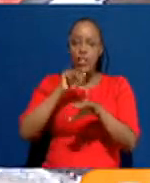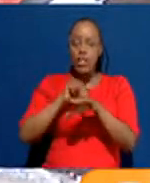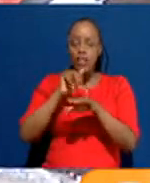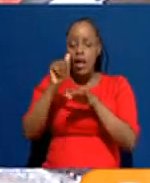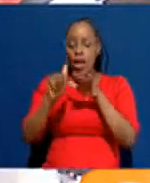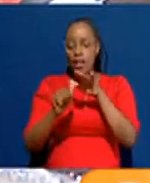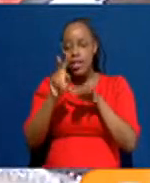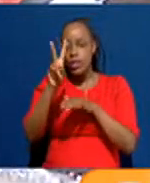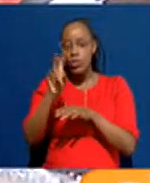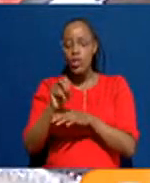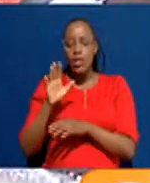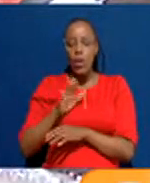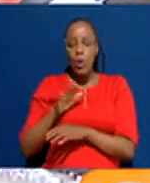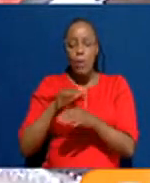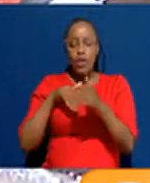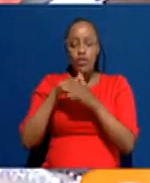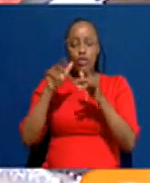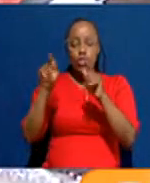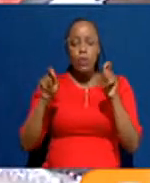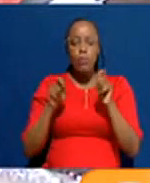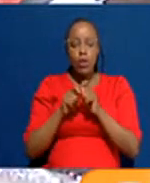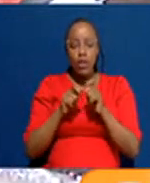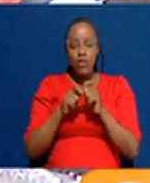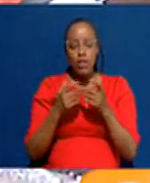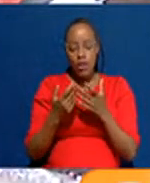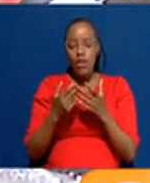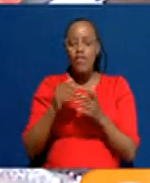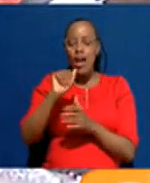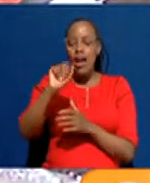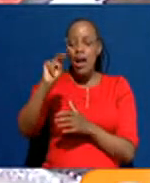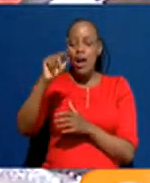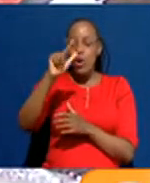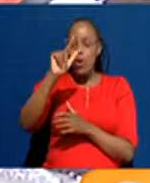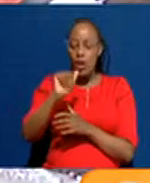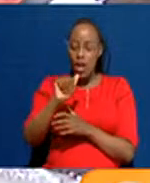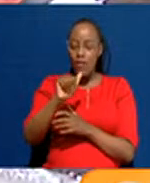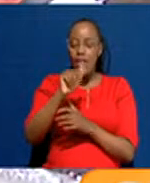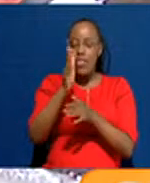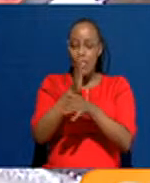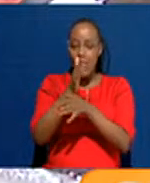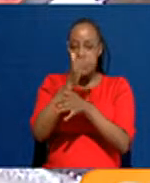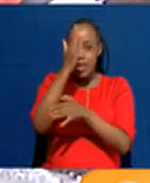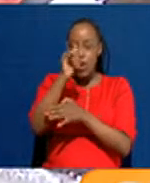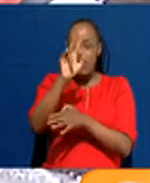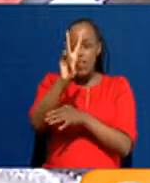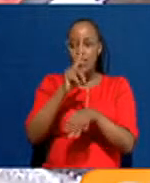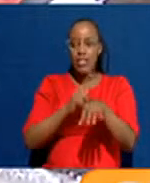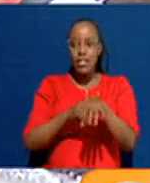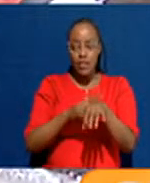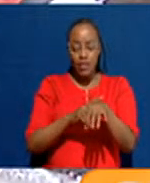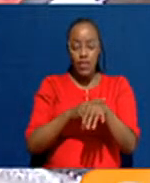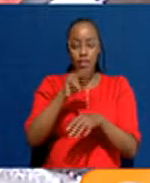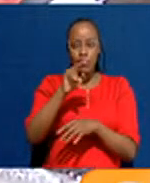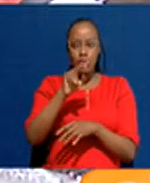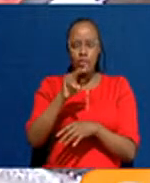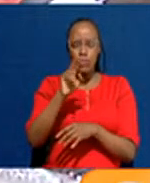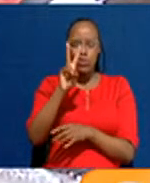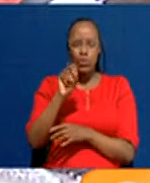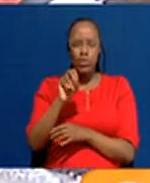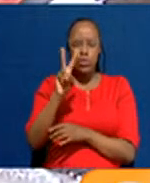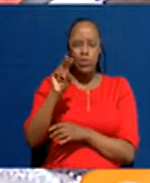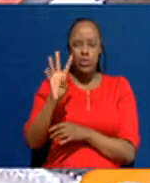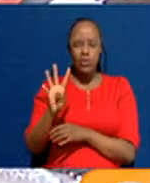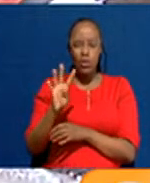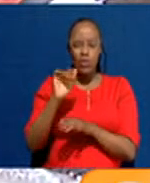Under-20 women's football team will leave for Angola on Thursday for the return leg of the second round of the 2024 FIFA